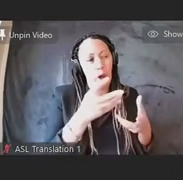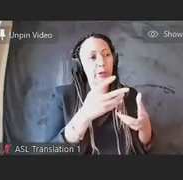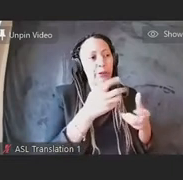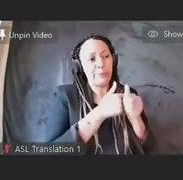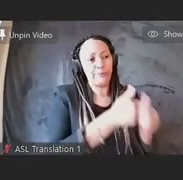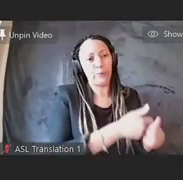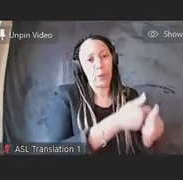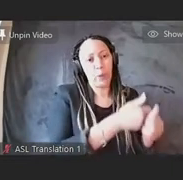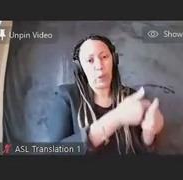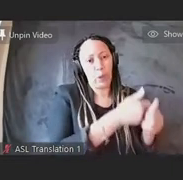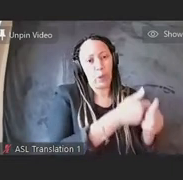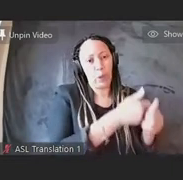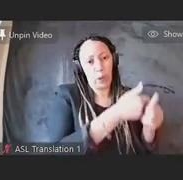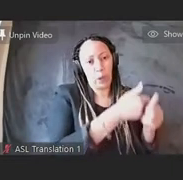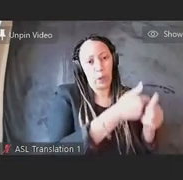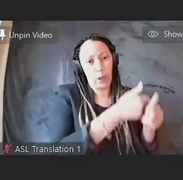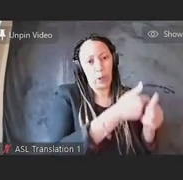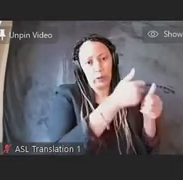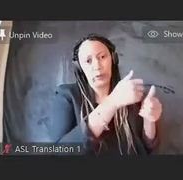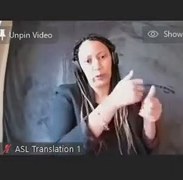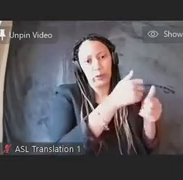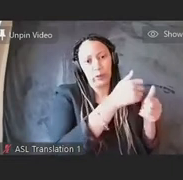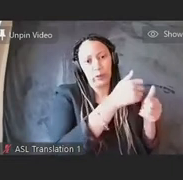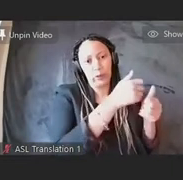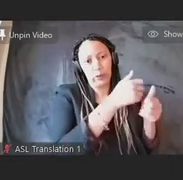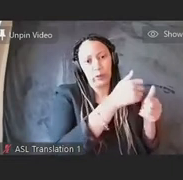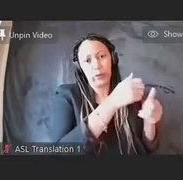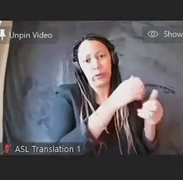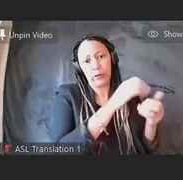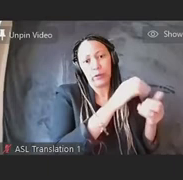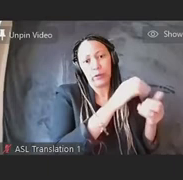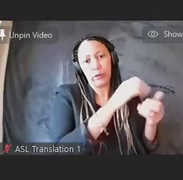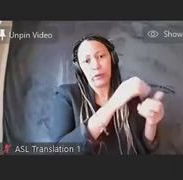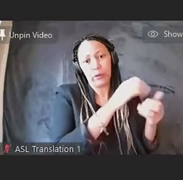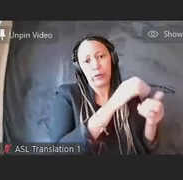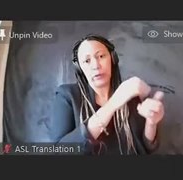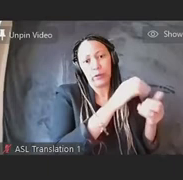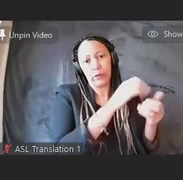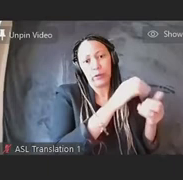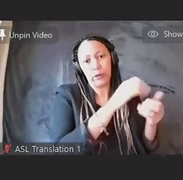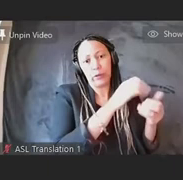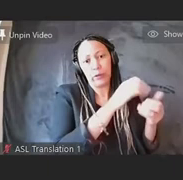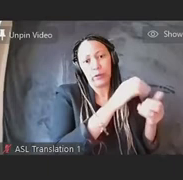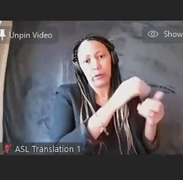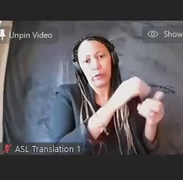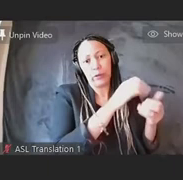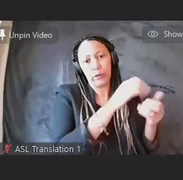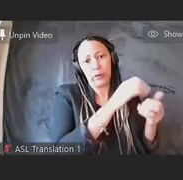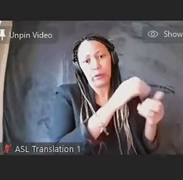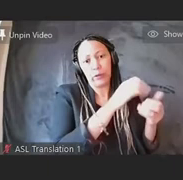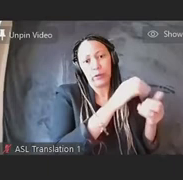by the community's request. I think even if we were granted the R6 right now with the C2, we might be inclined to continue with the